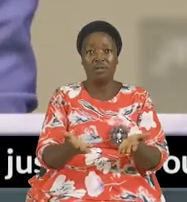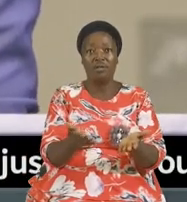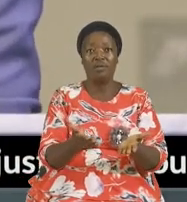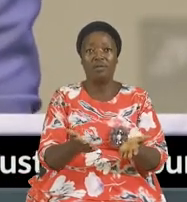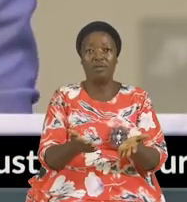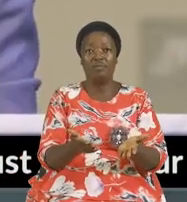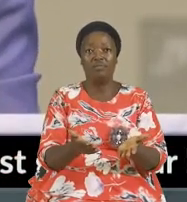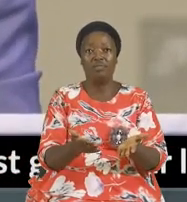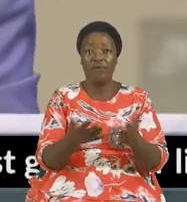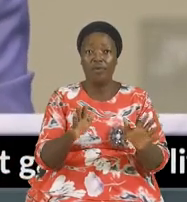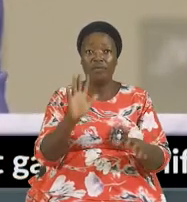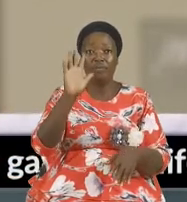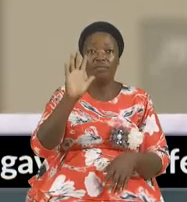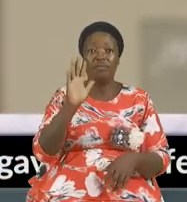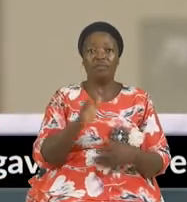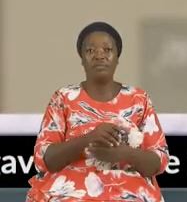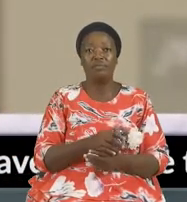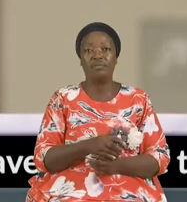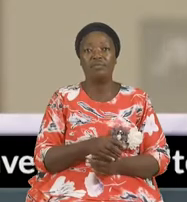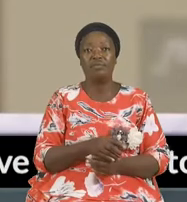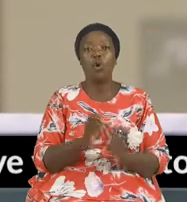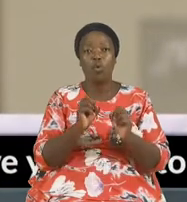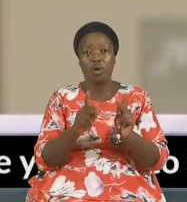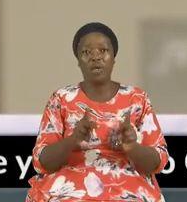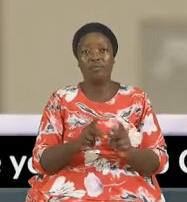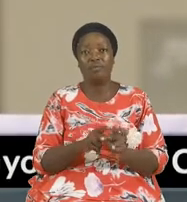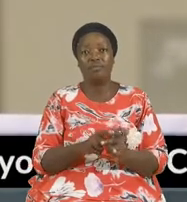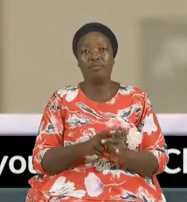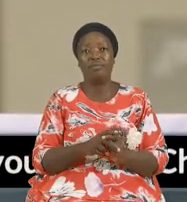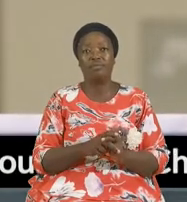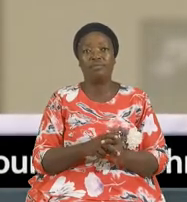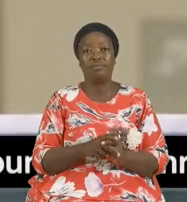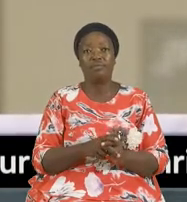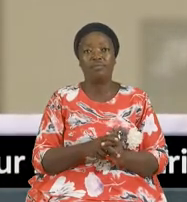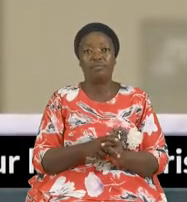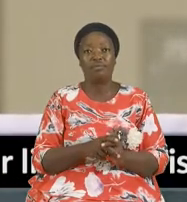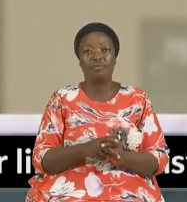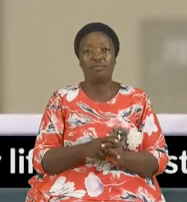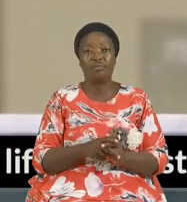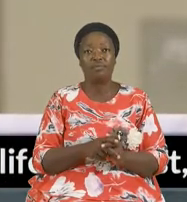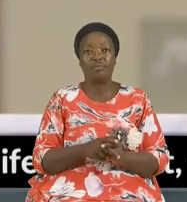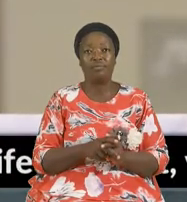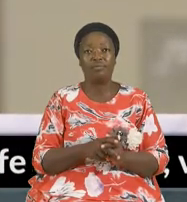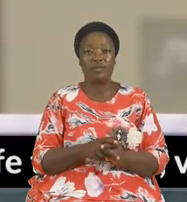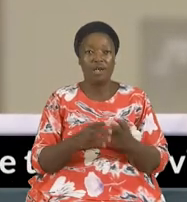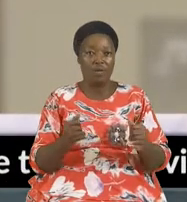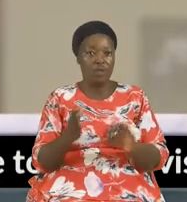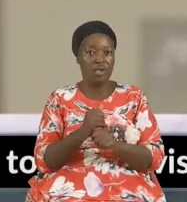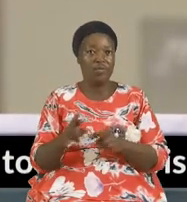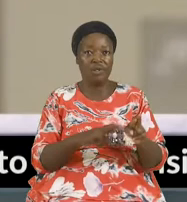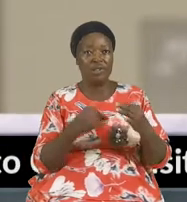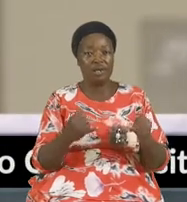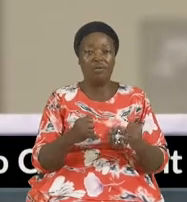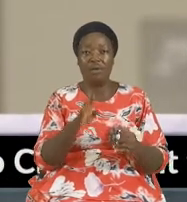Okay, God bless you. Before me, if you are finished, can you wave your hand? Okay.